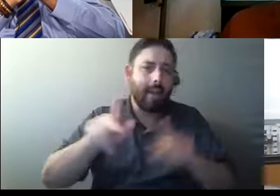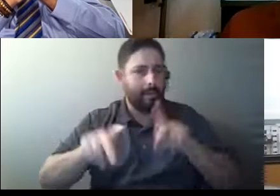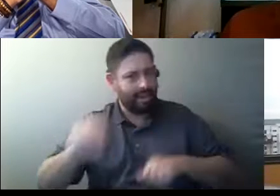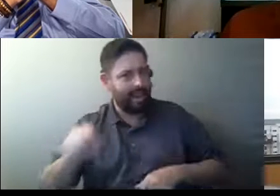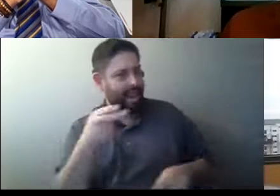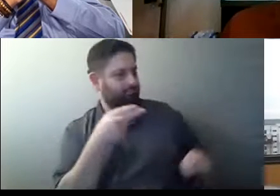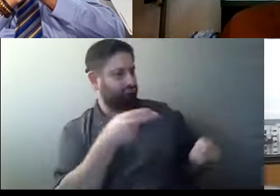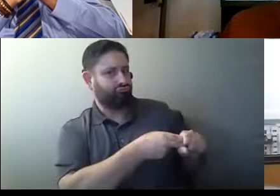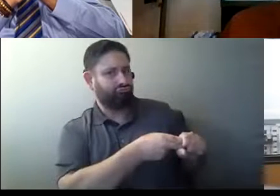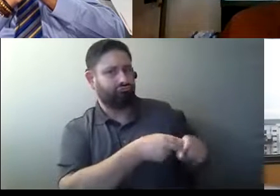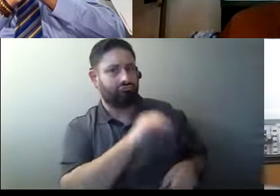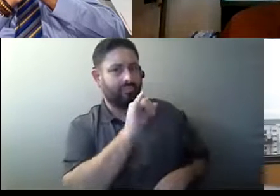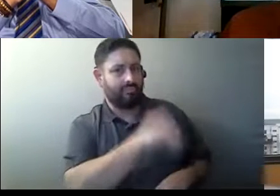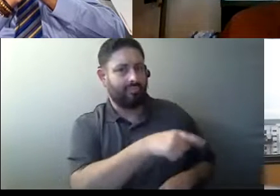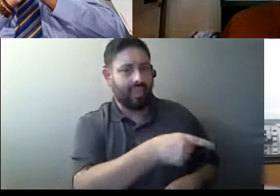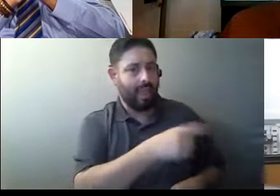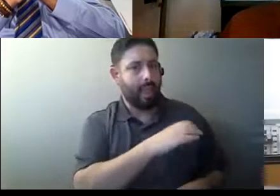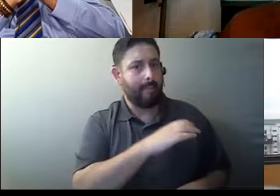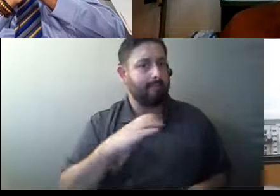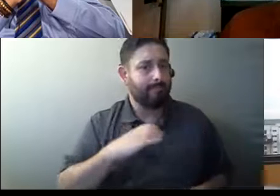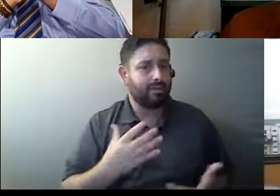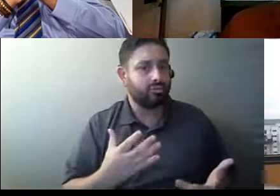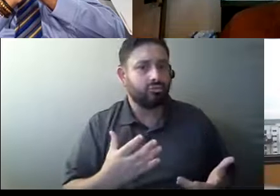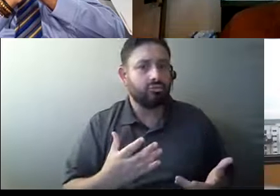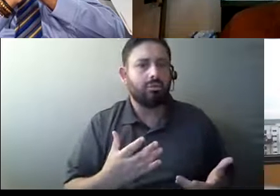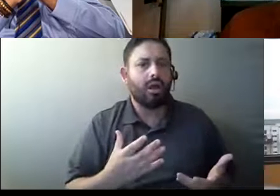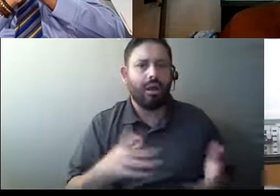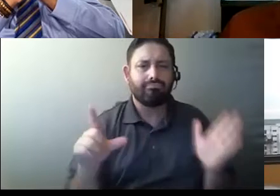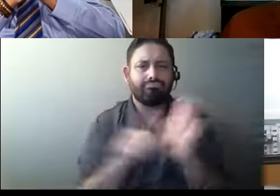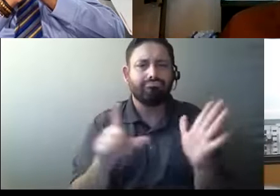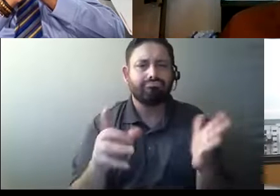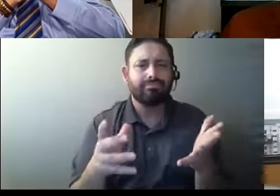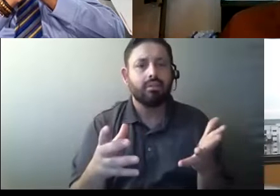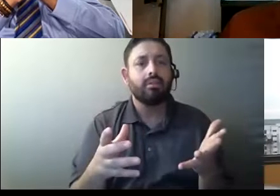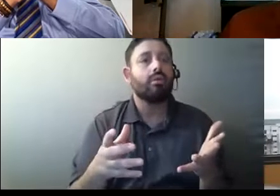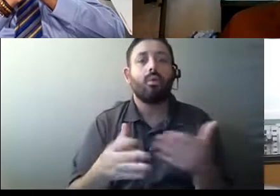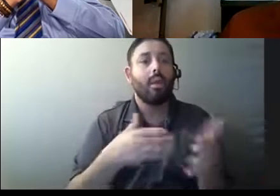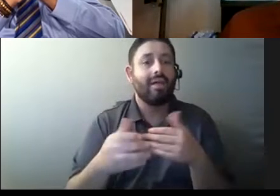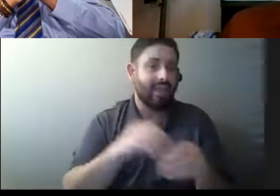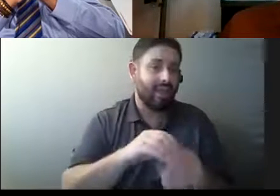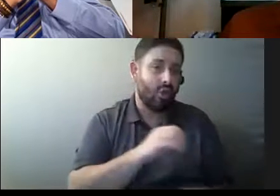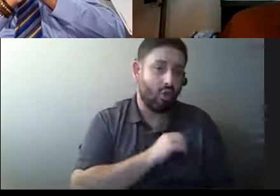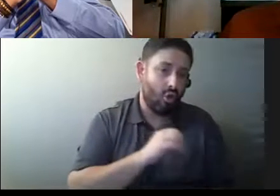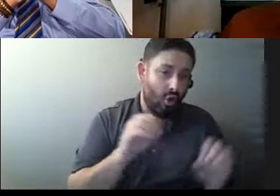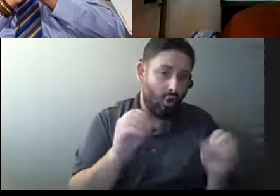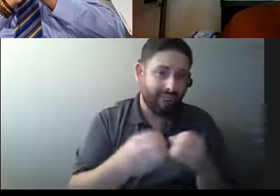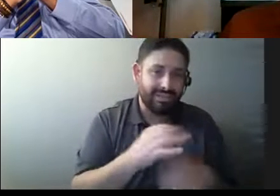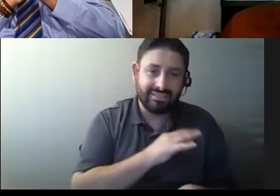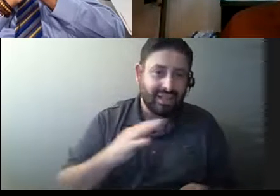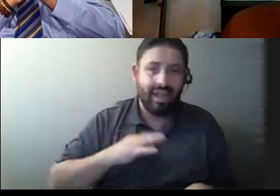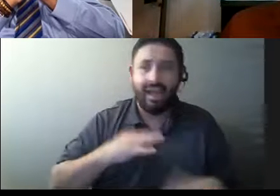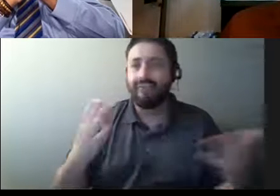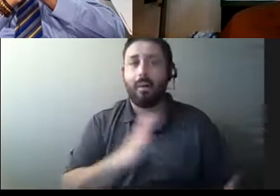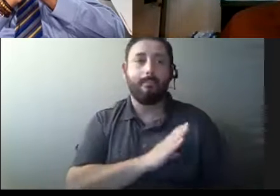those boards and commissions instantly. And so whether it be in the office on staff, whether it be boards and